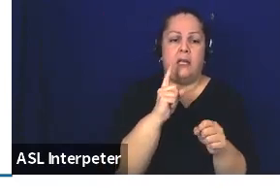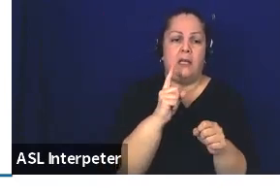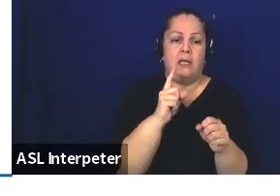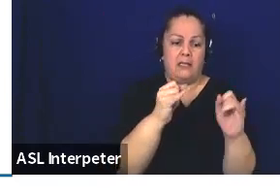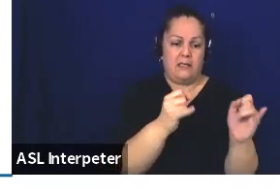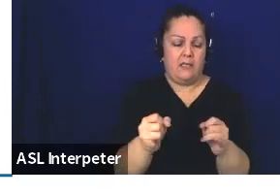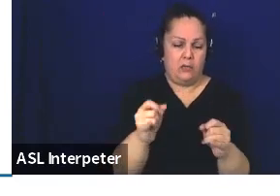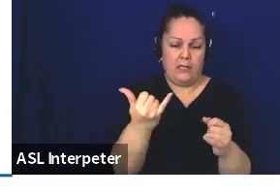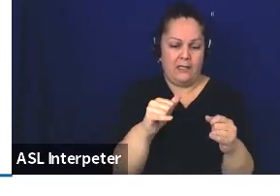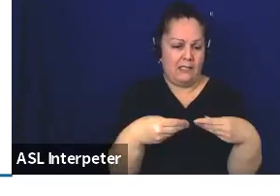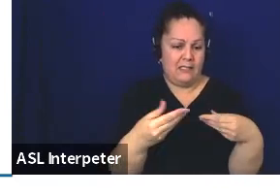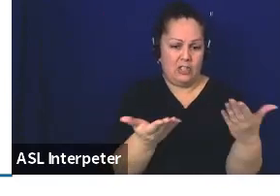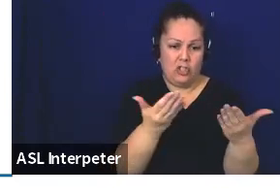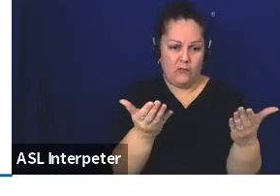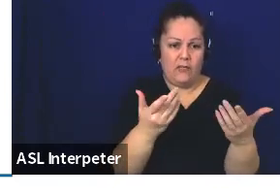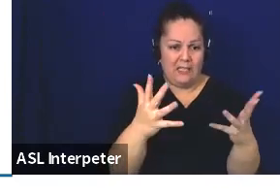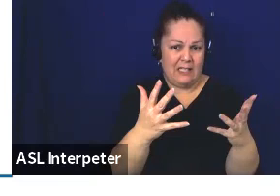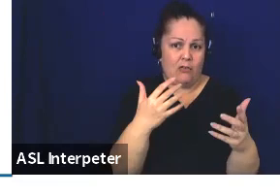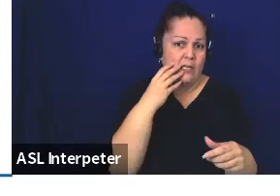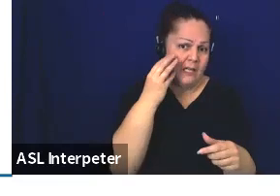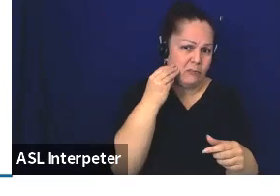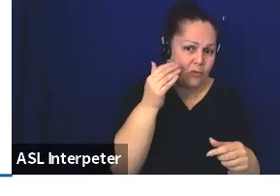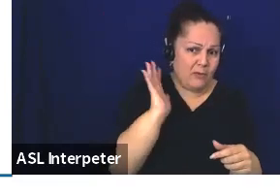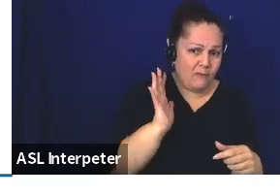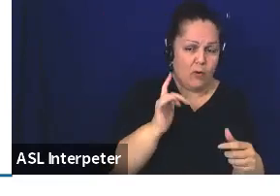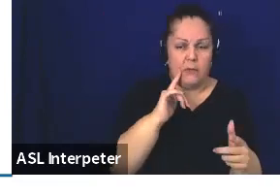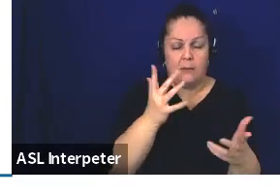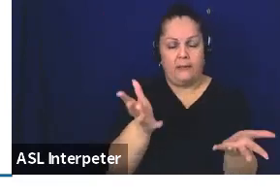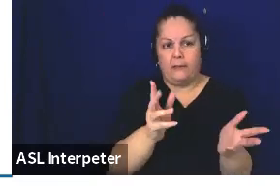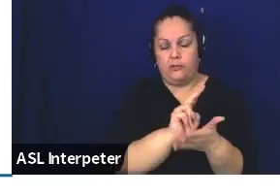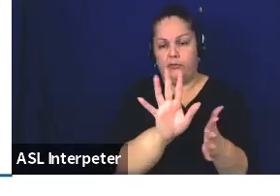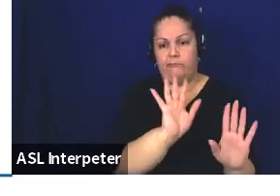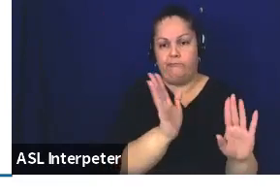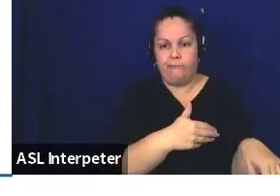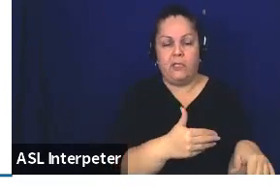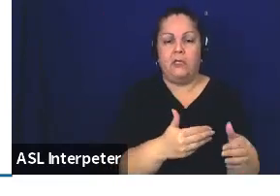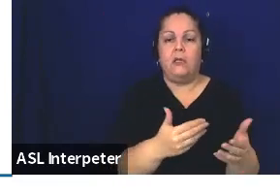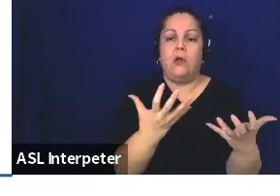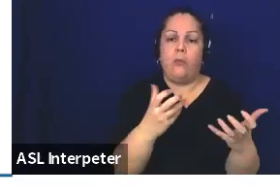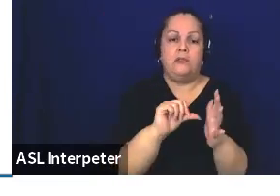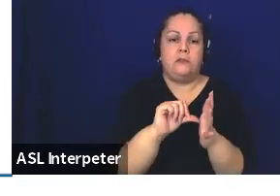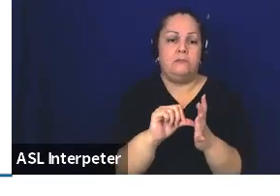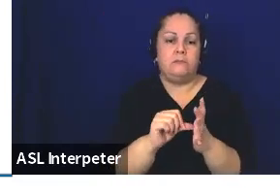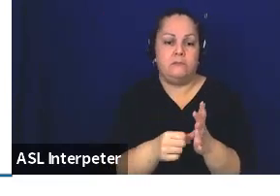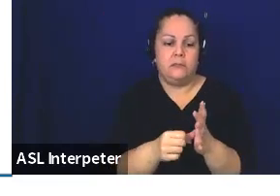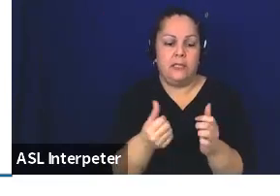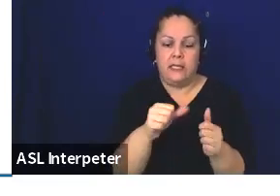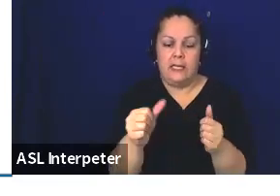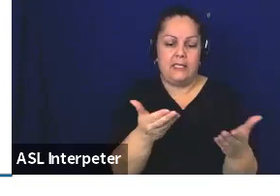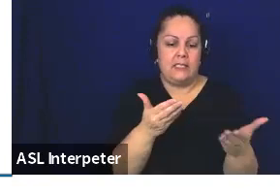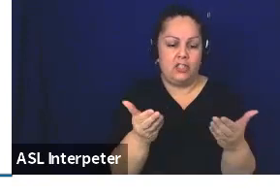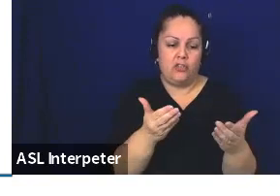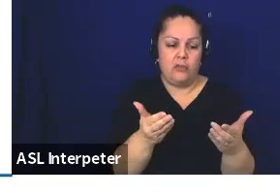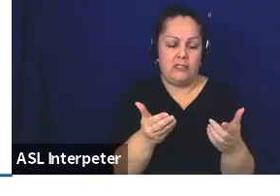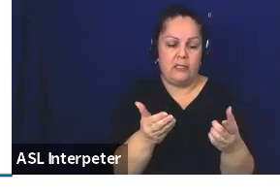any services that they have already explored and maybe exhausted, or we want to highlight any services that